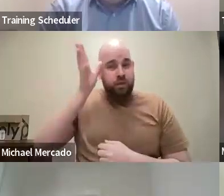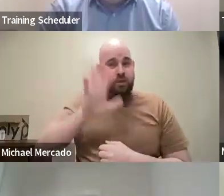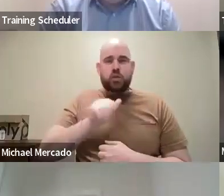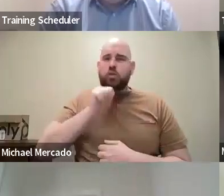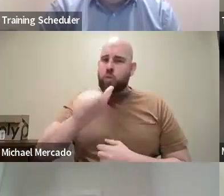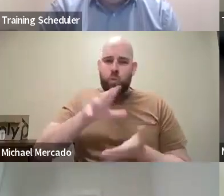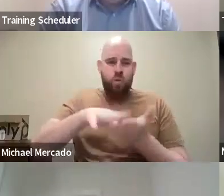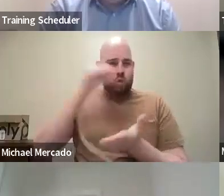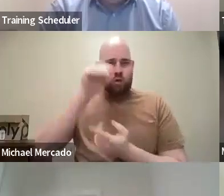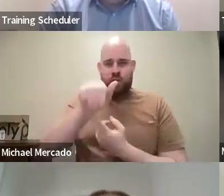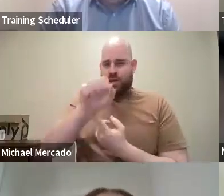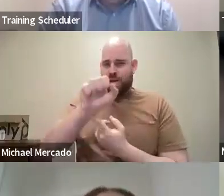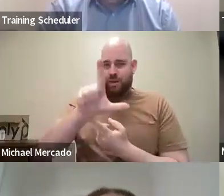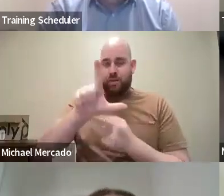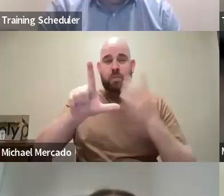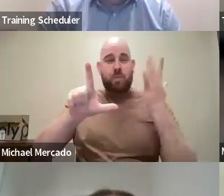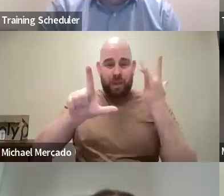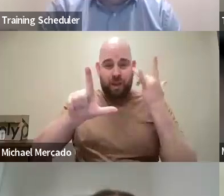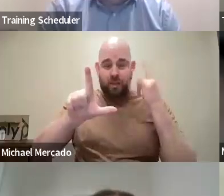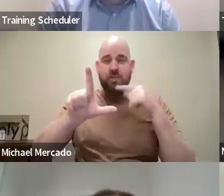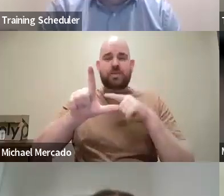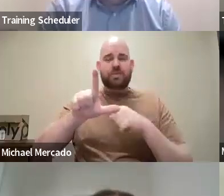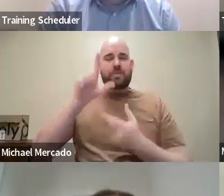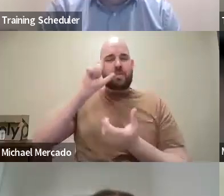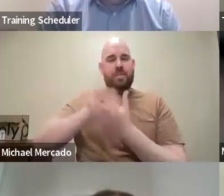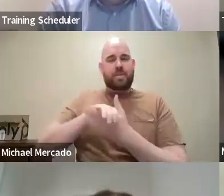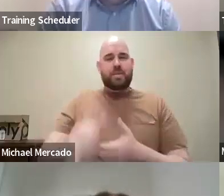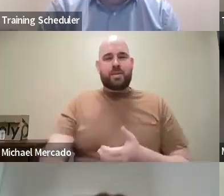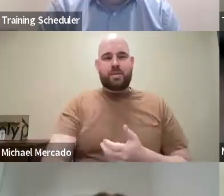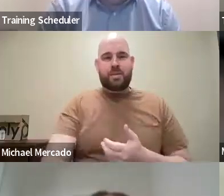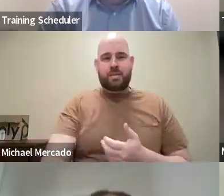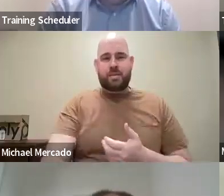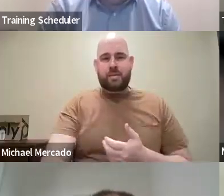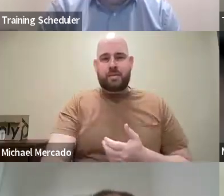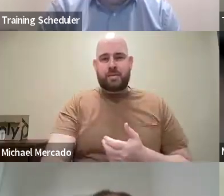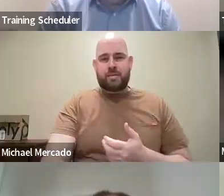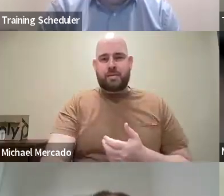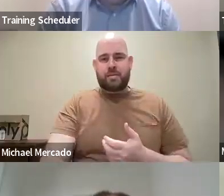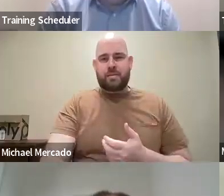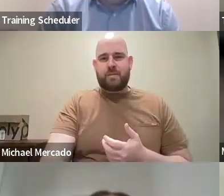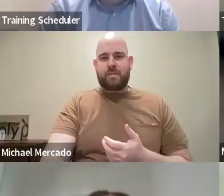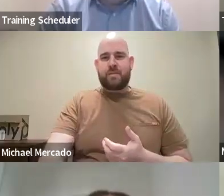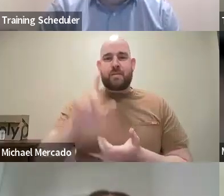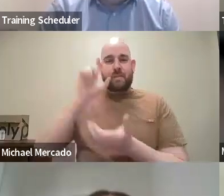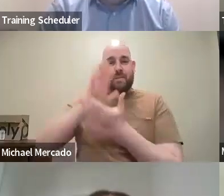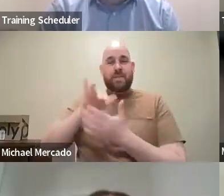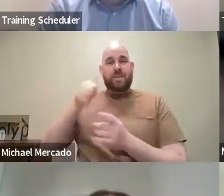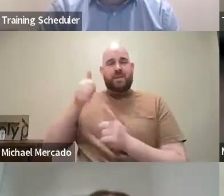Many professionals will tell parents, don't learn sign language because